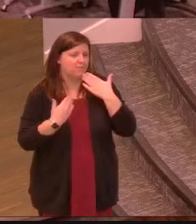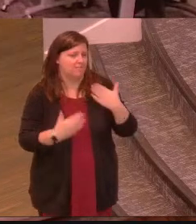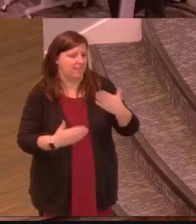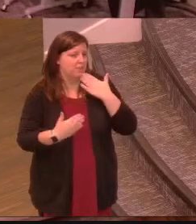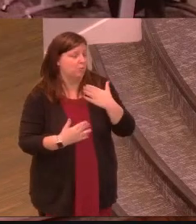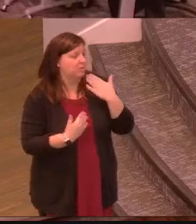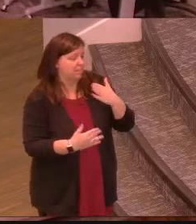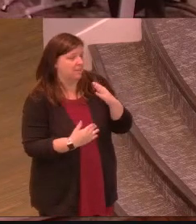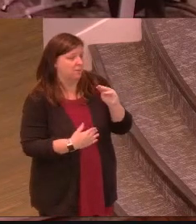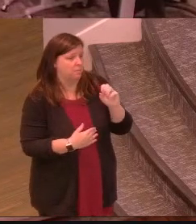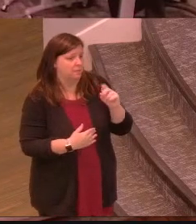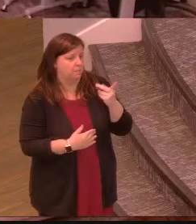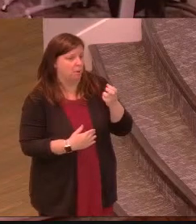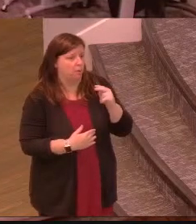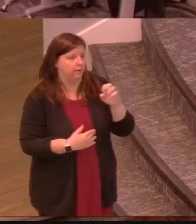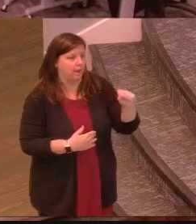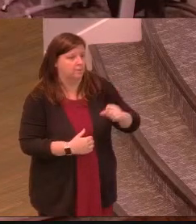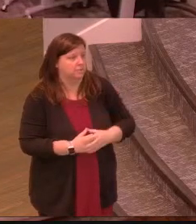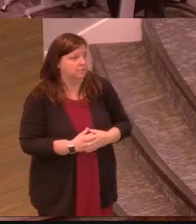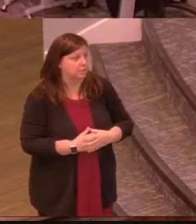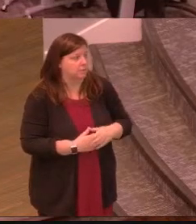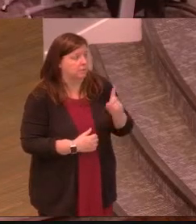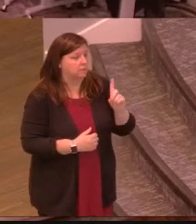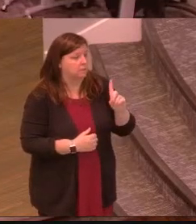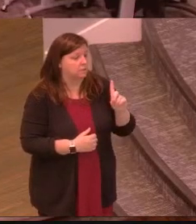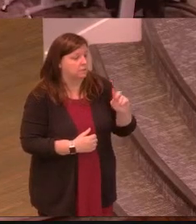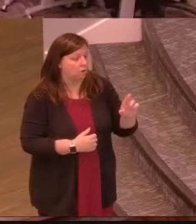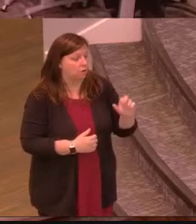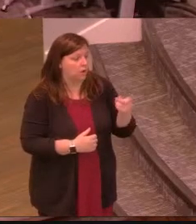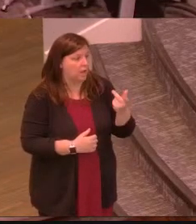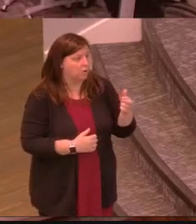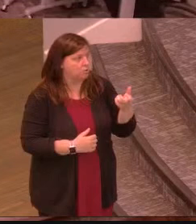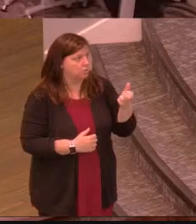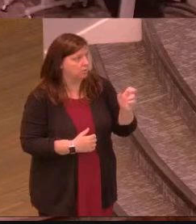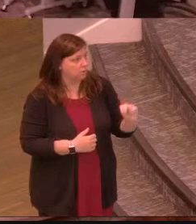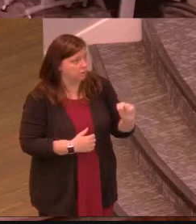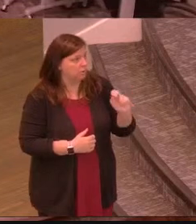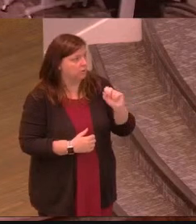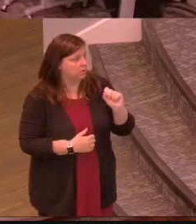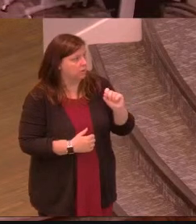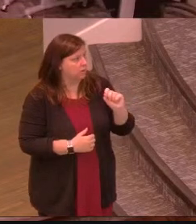Bones. And Dr. Anderson, if you want to now go back, and then we can